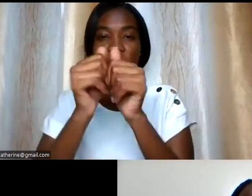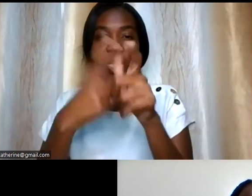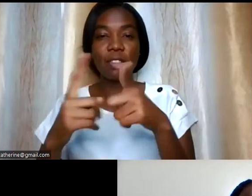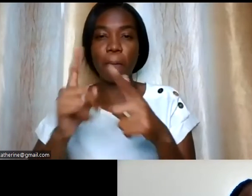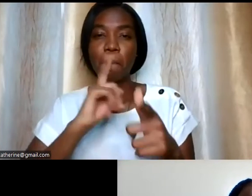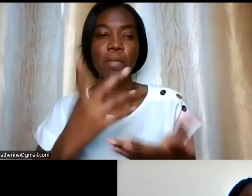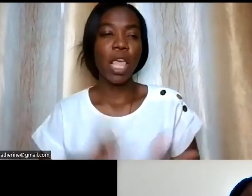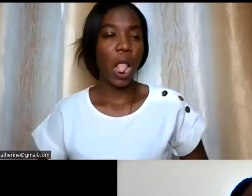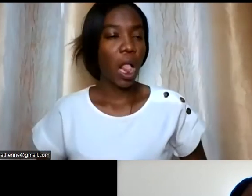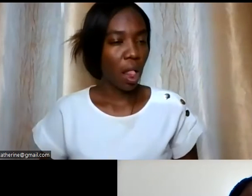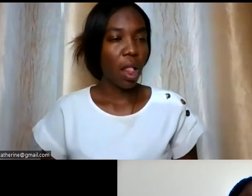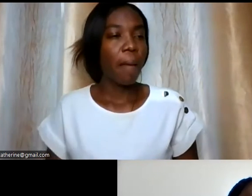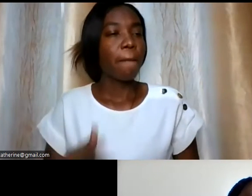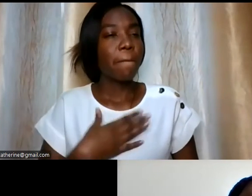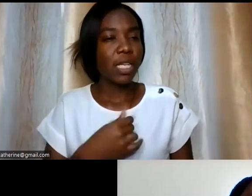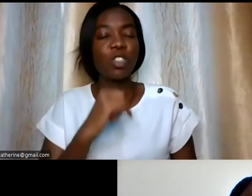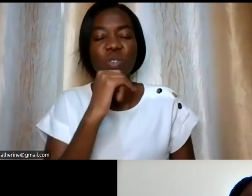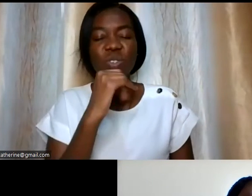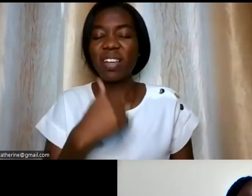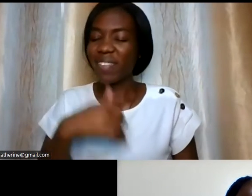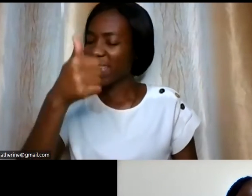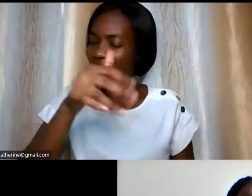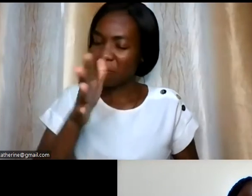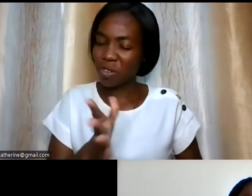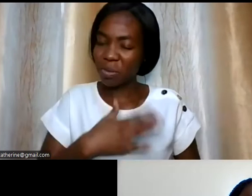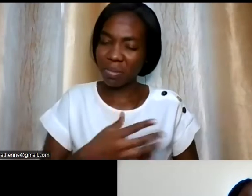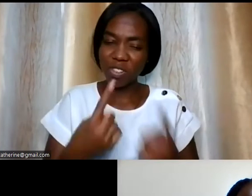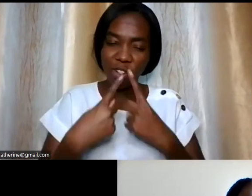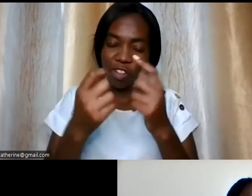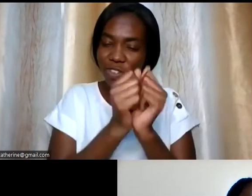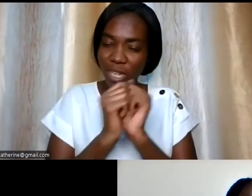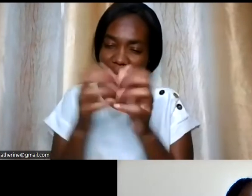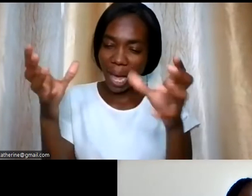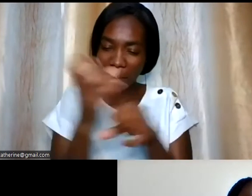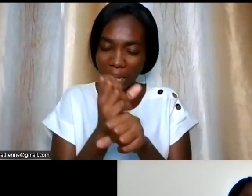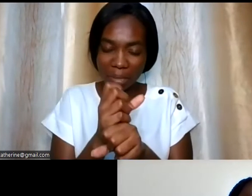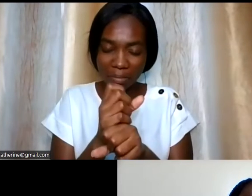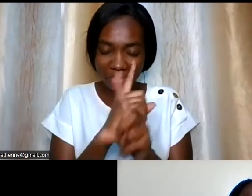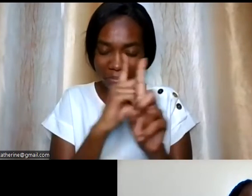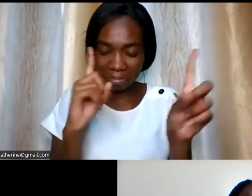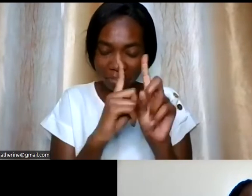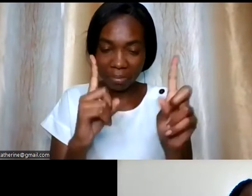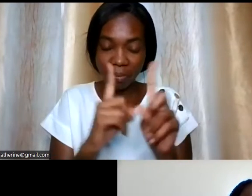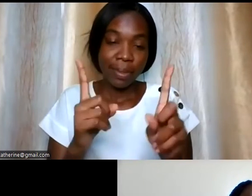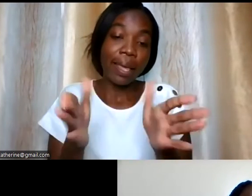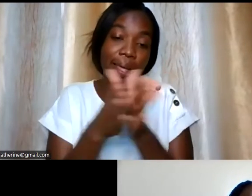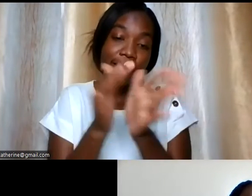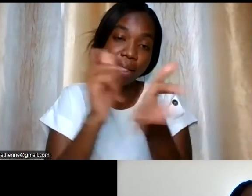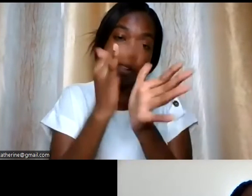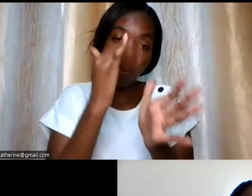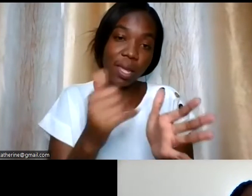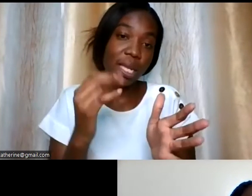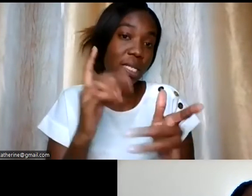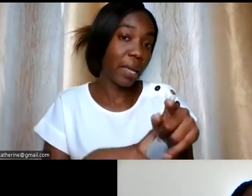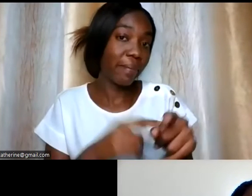I literally do not have anybody I can talk to in my company. And that is why when 3 or 4